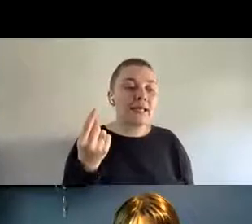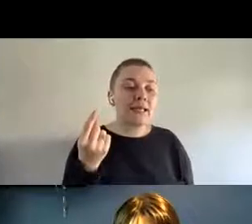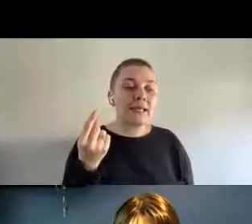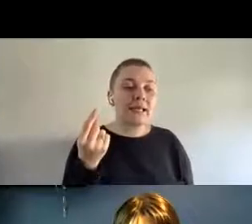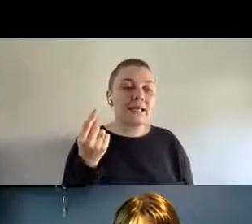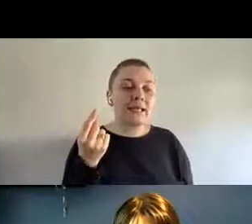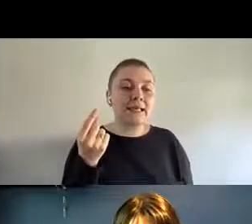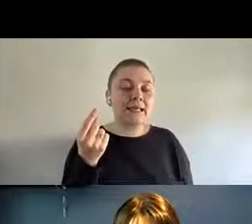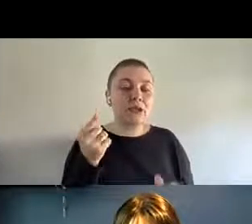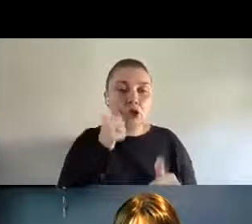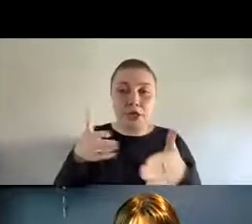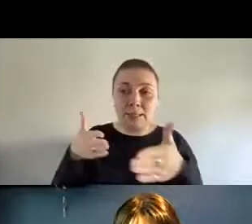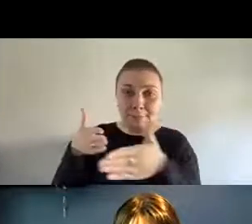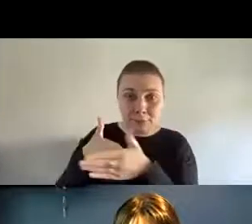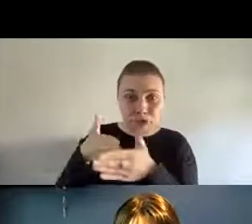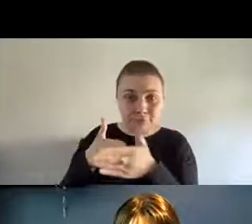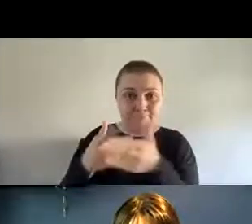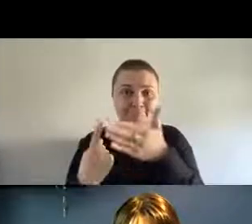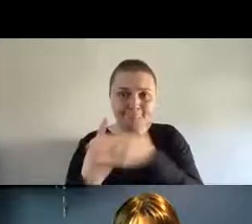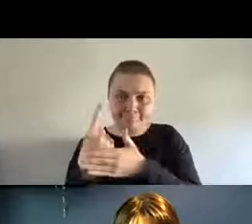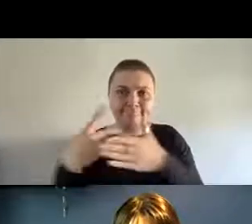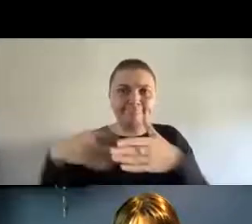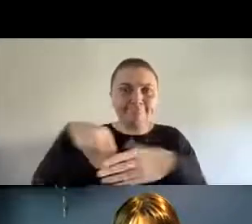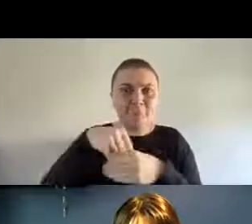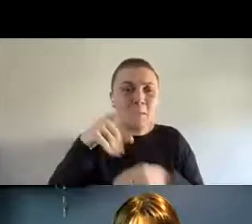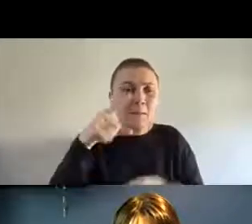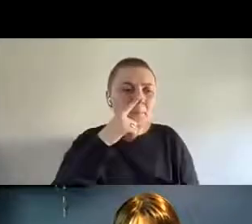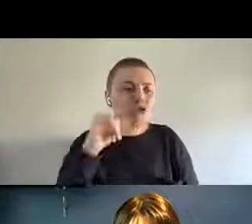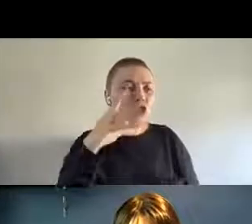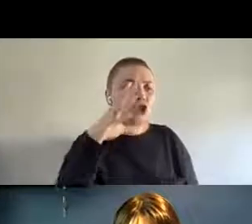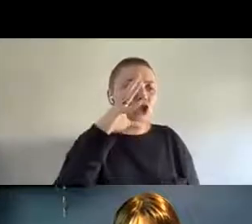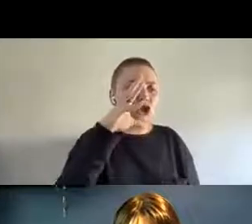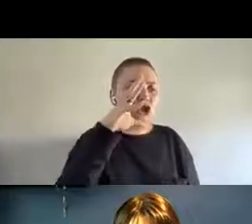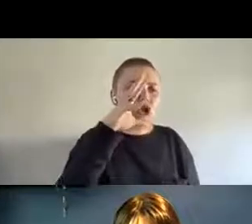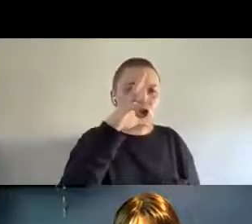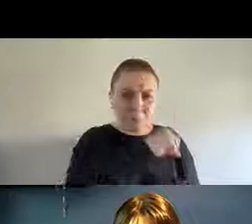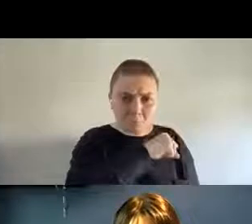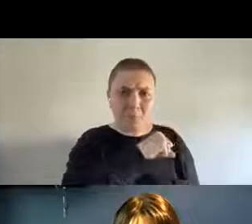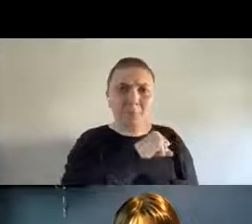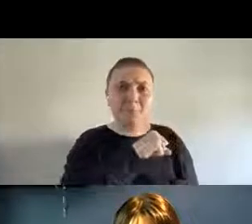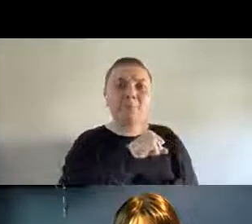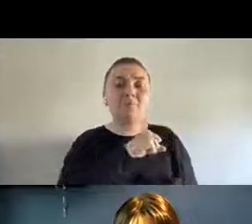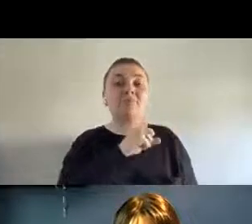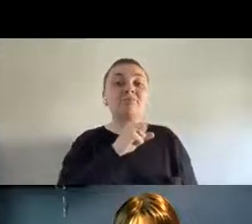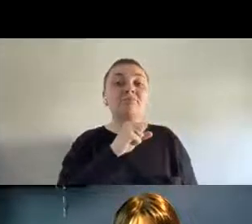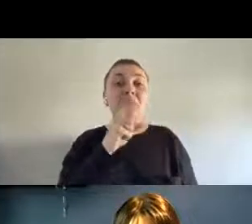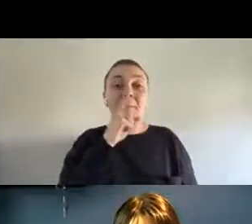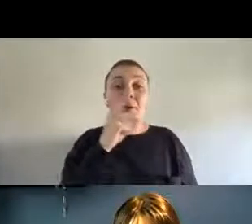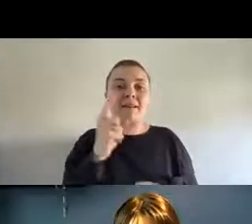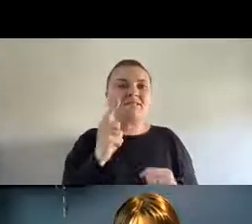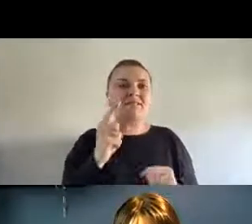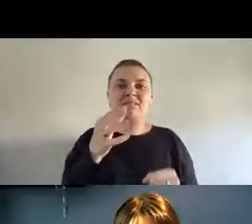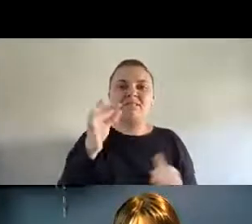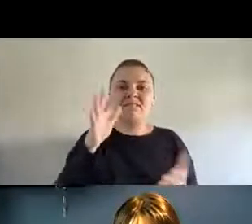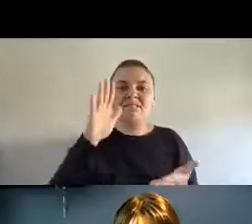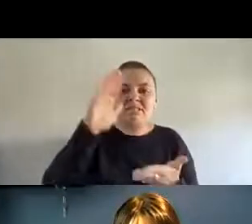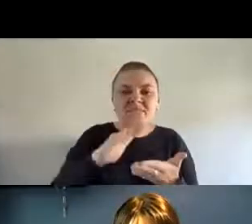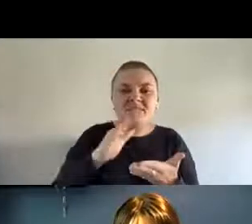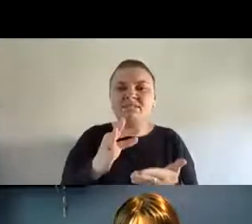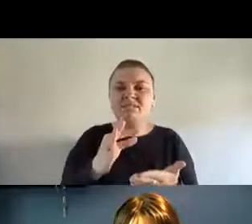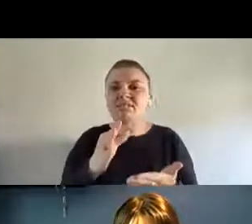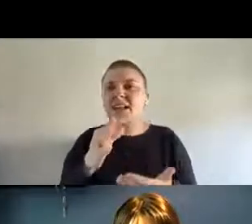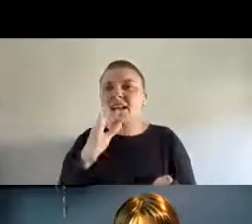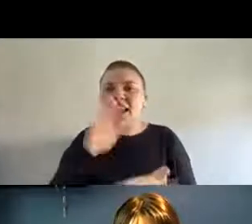inclusion exist, people are assumed, they're fueled on assumptions, in fact, that people have fewer rights and